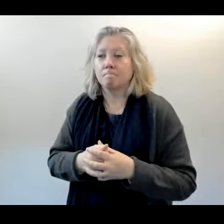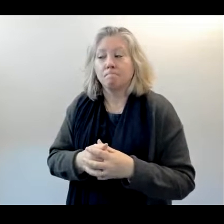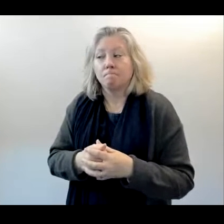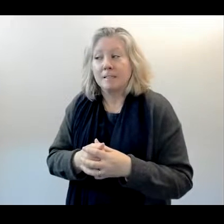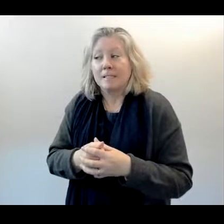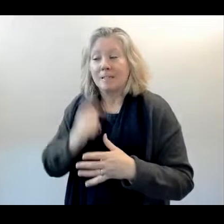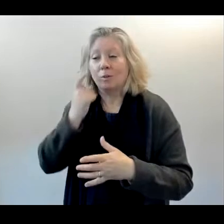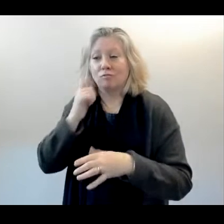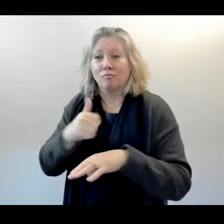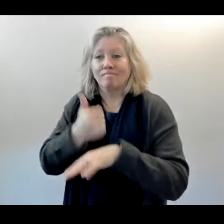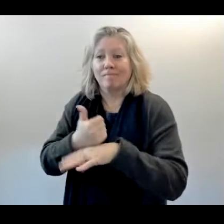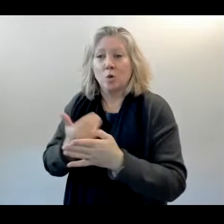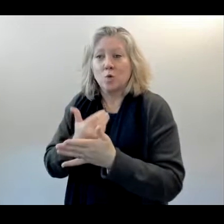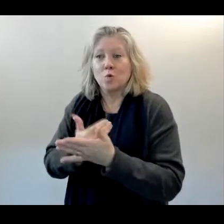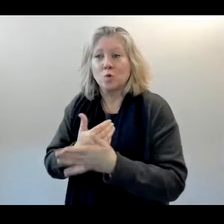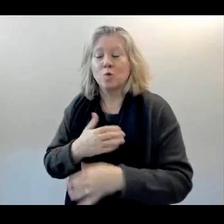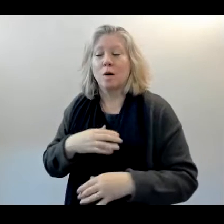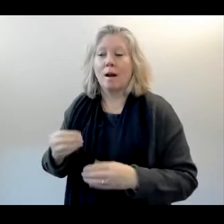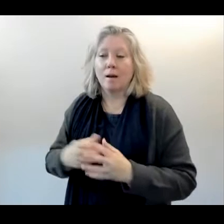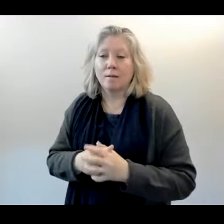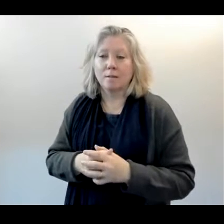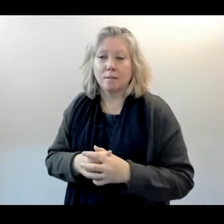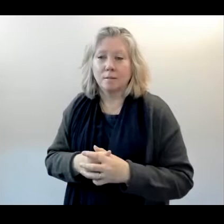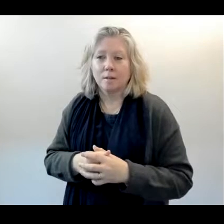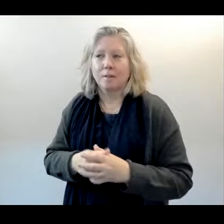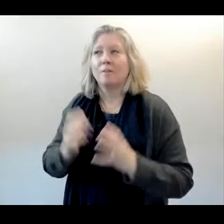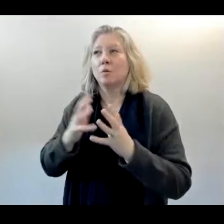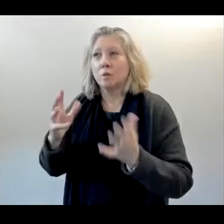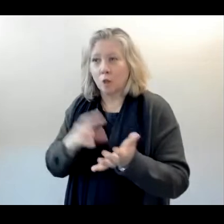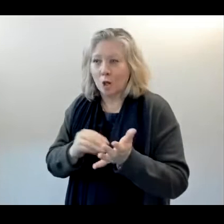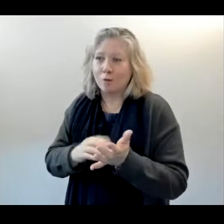but, I think one that offered a lot of learnings and,